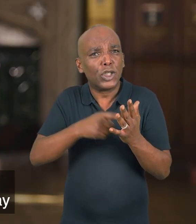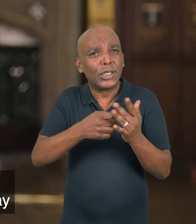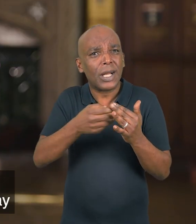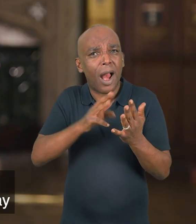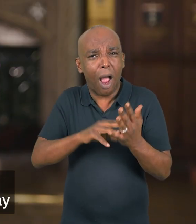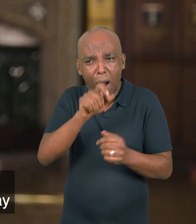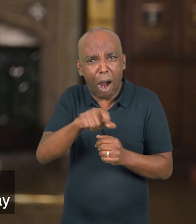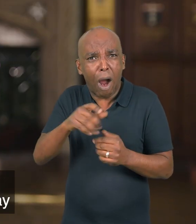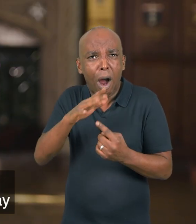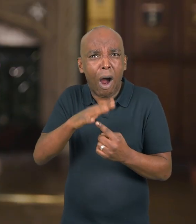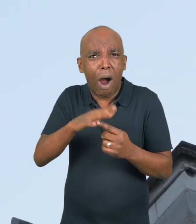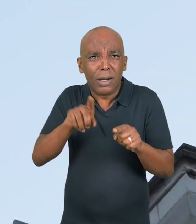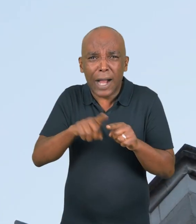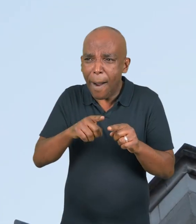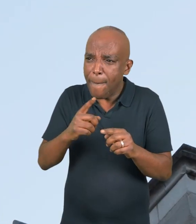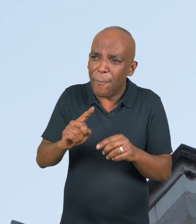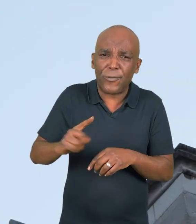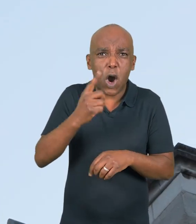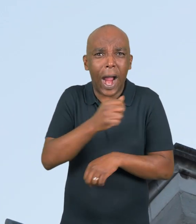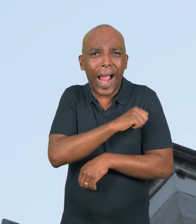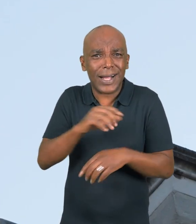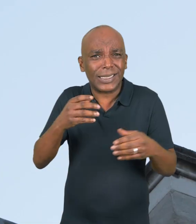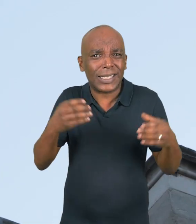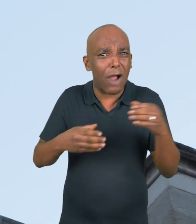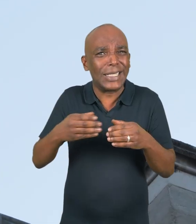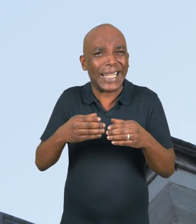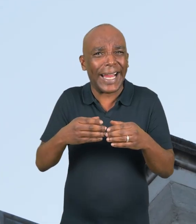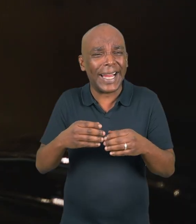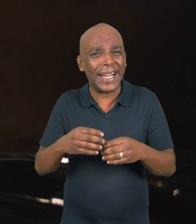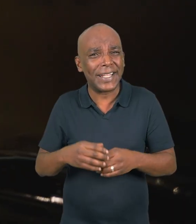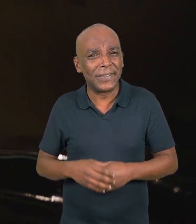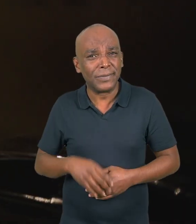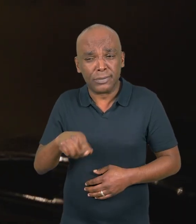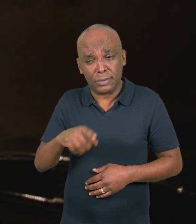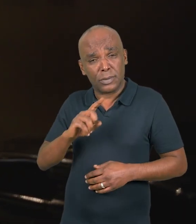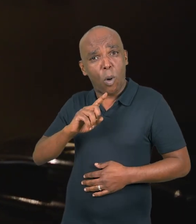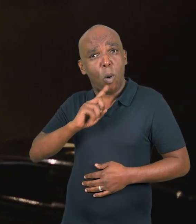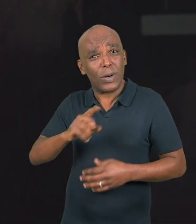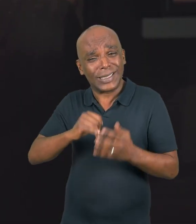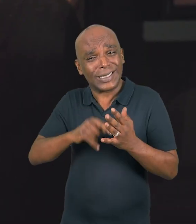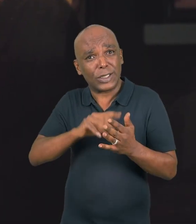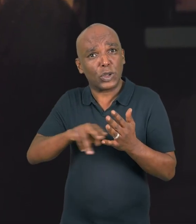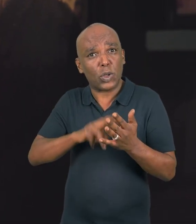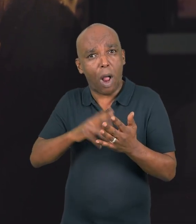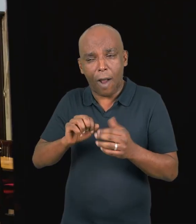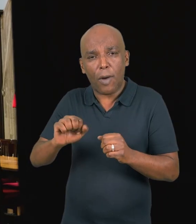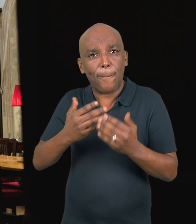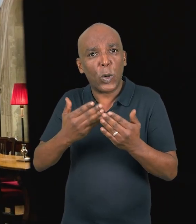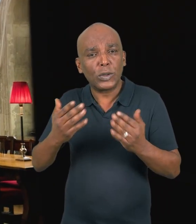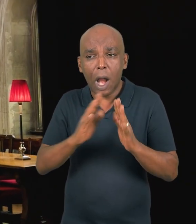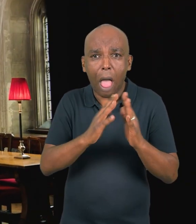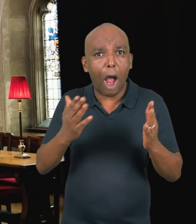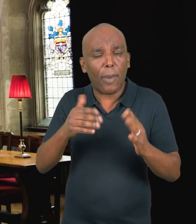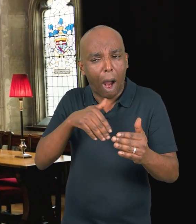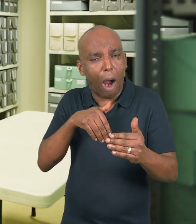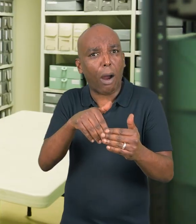Jerusalem all the way to its modern day incarnation as a first aid charity. Within the Order of St John there is a museum, a library and